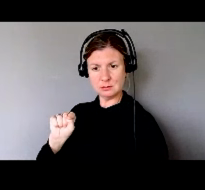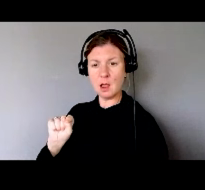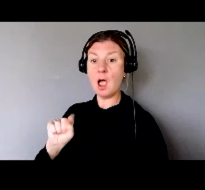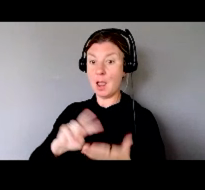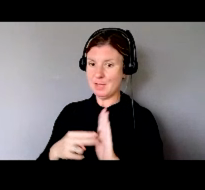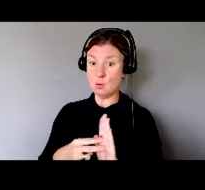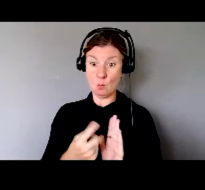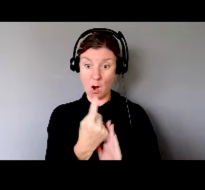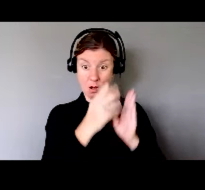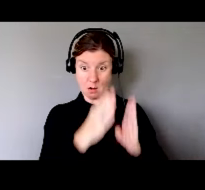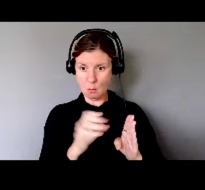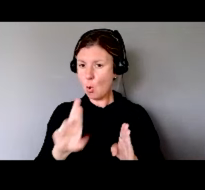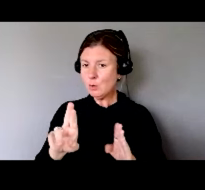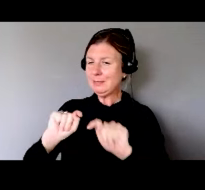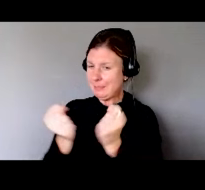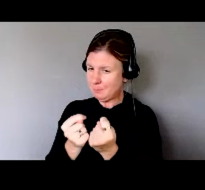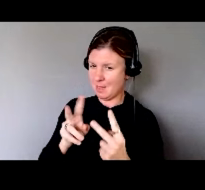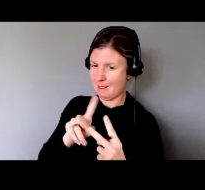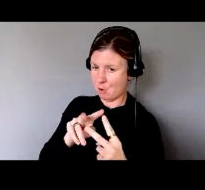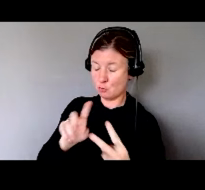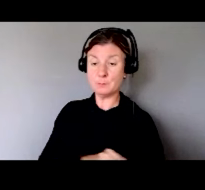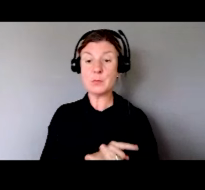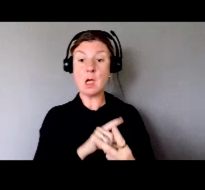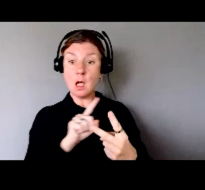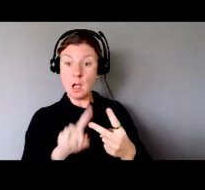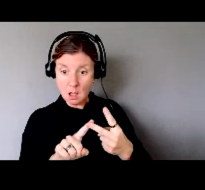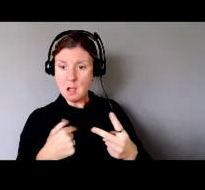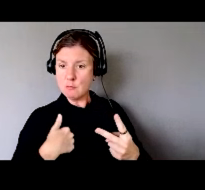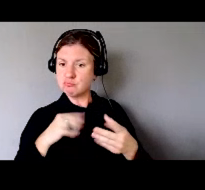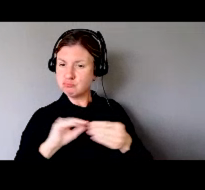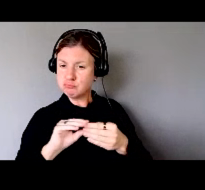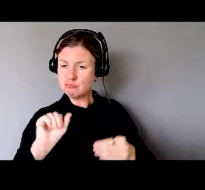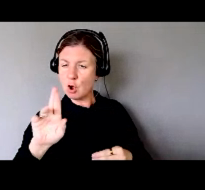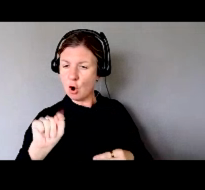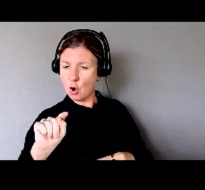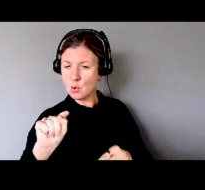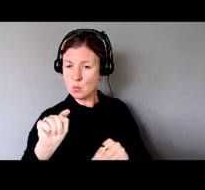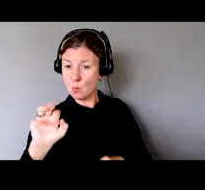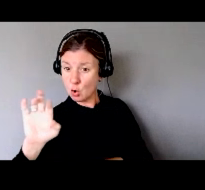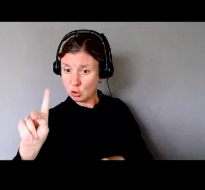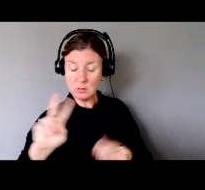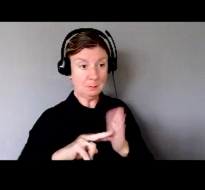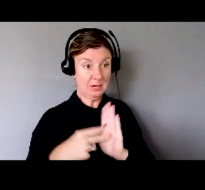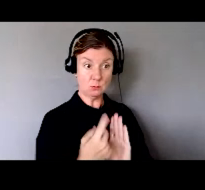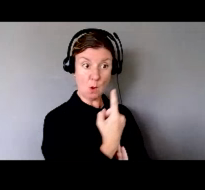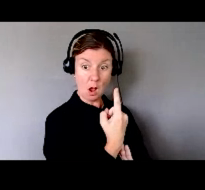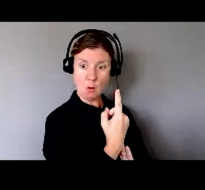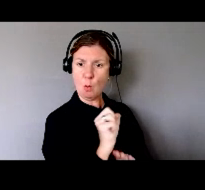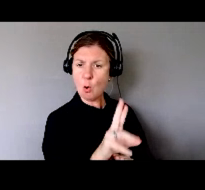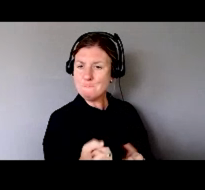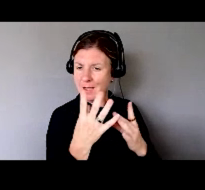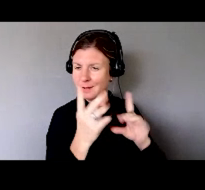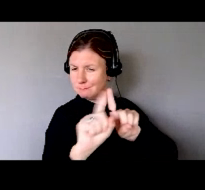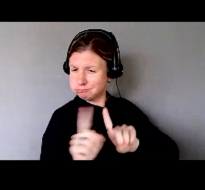team. And when I say artwork, it can be taken as either singular or plural.